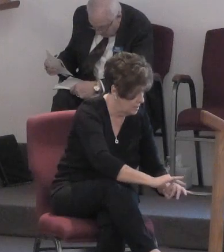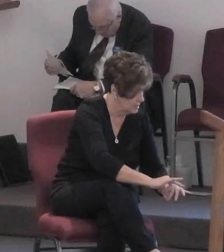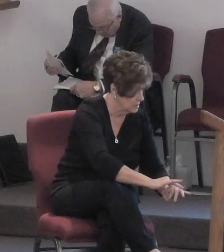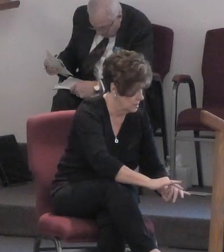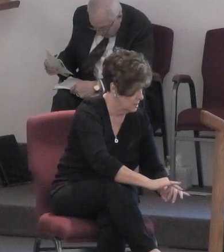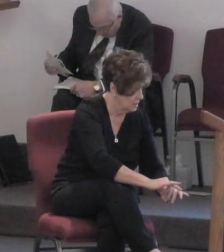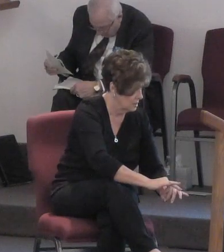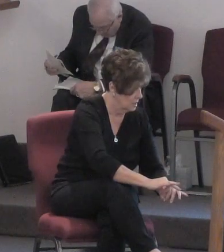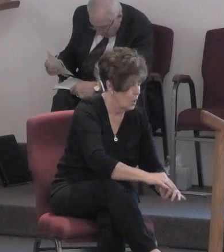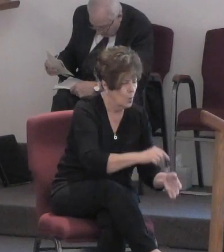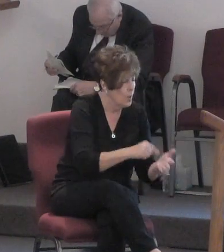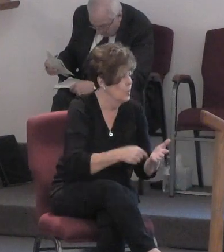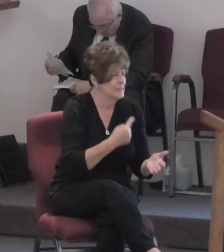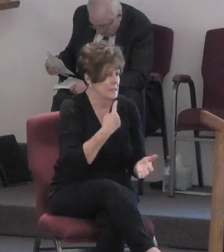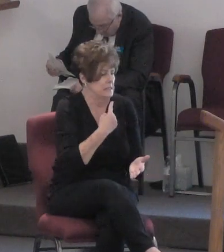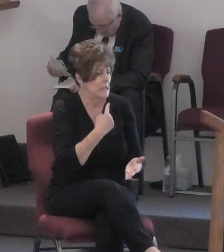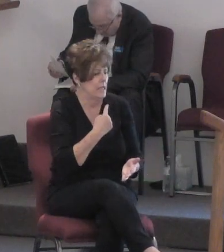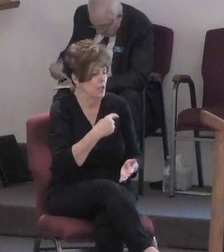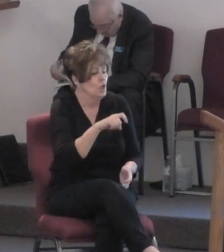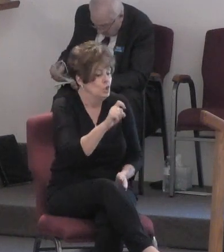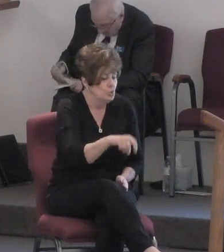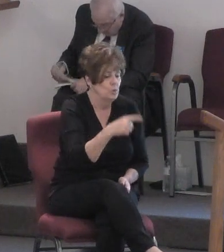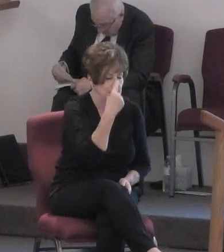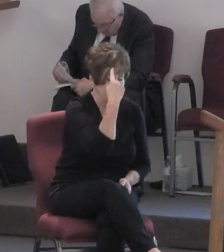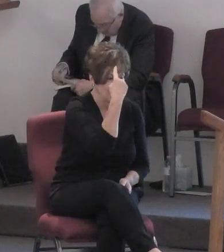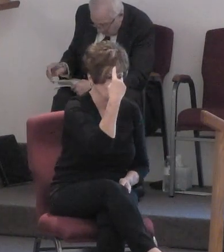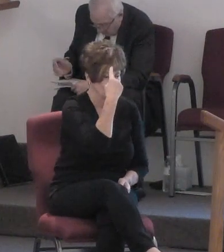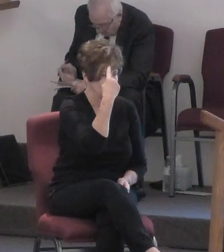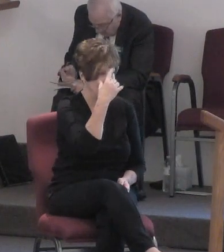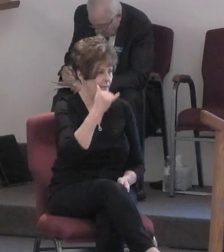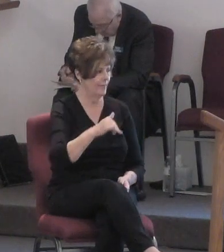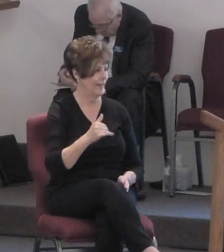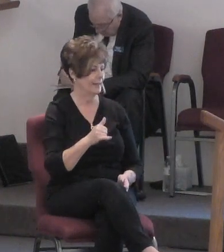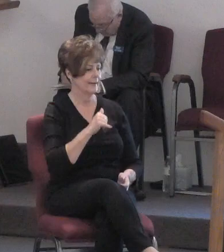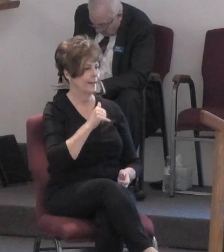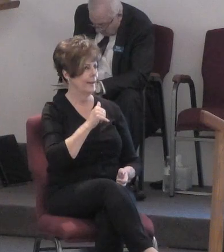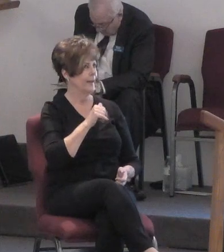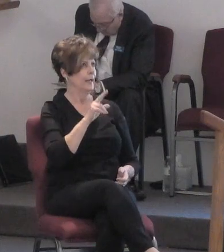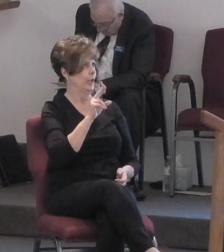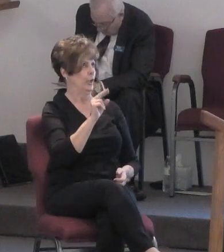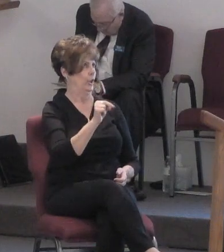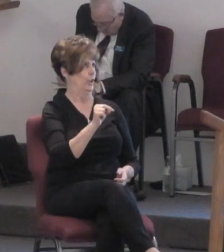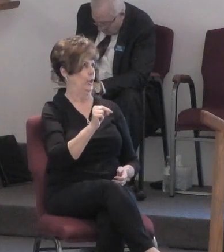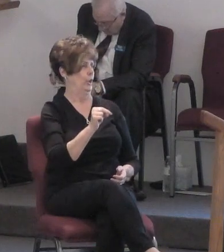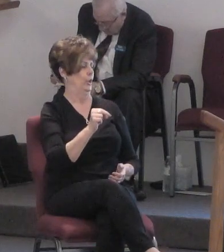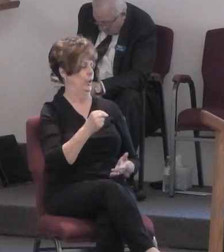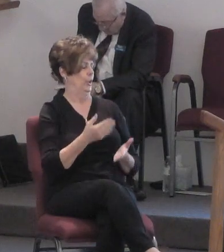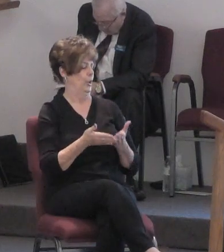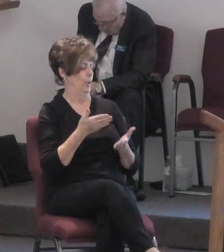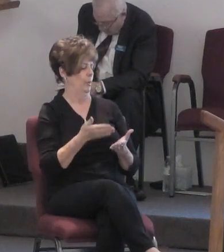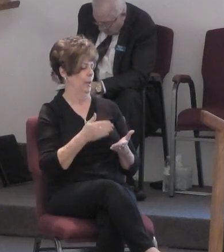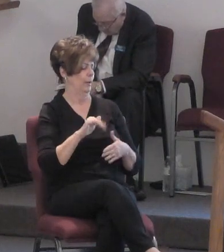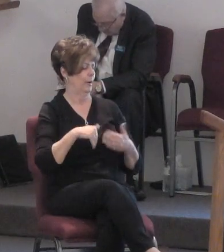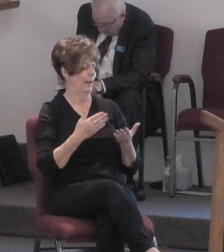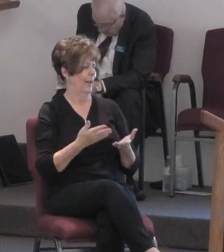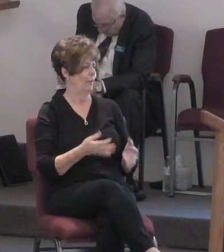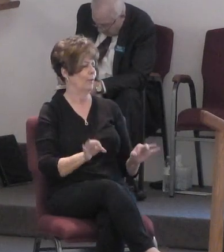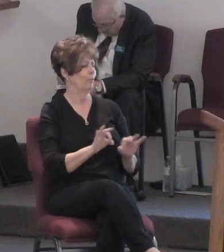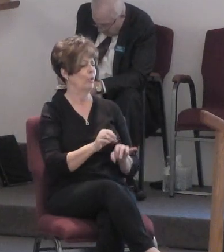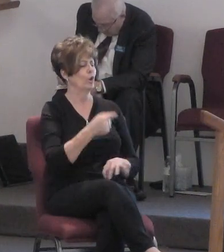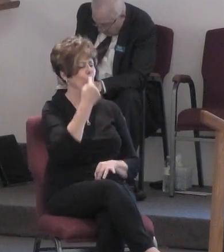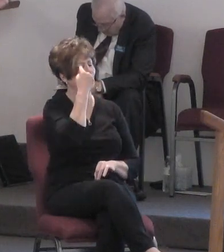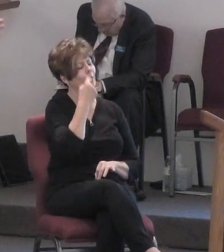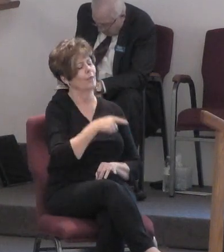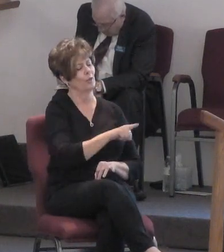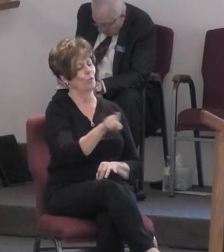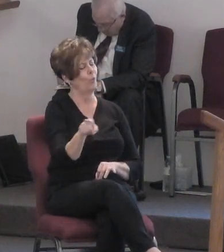What was he saying to them? You need to understand that no matter who you are, no matter how great you think you are, no matter how wonderful or